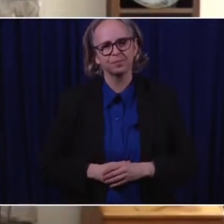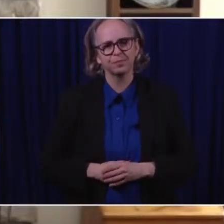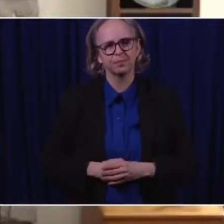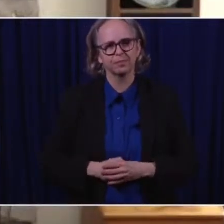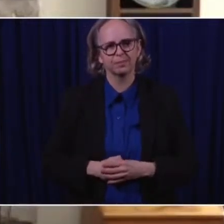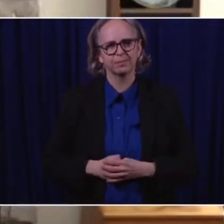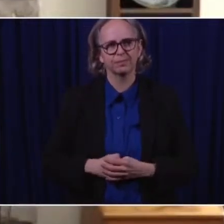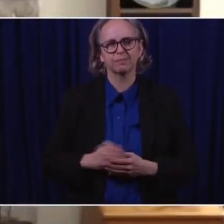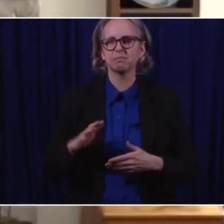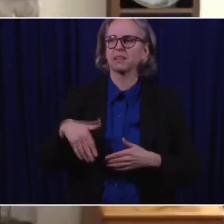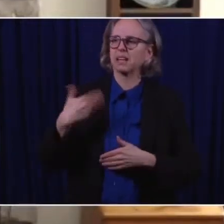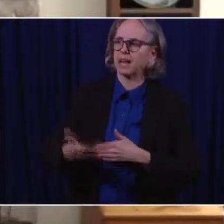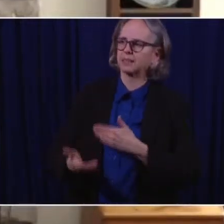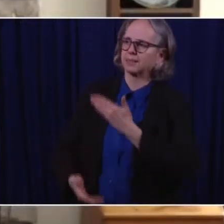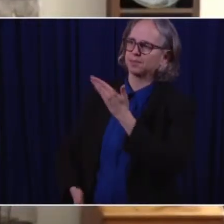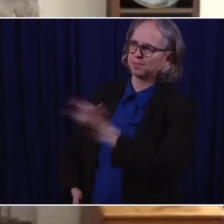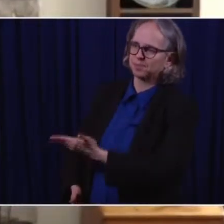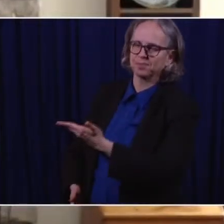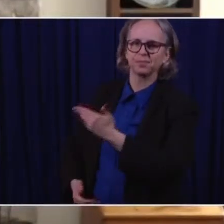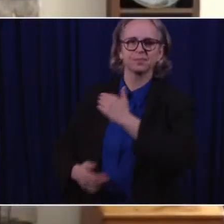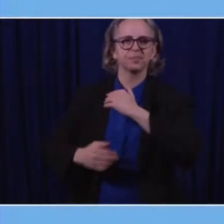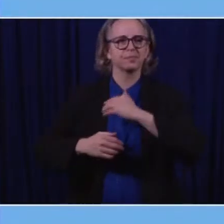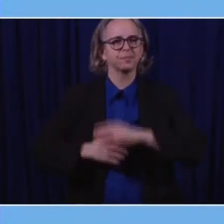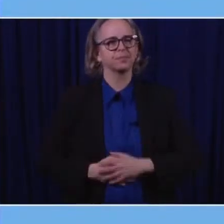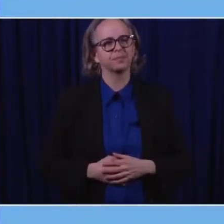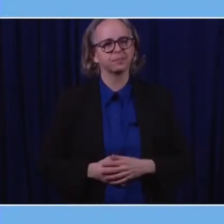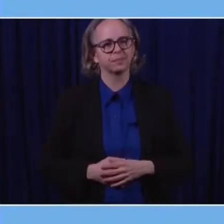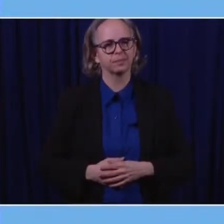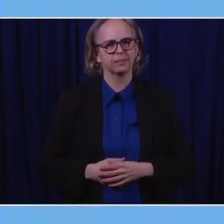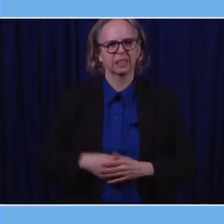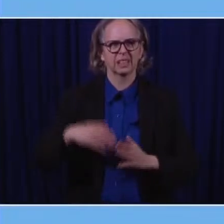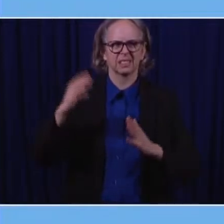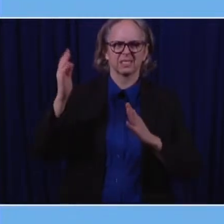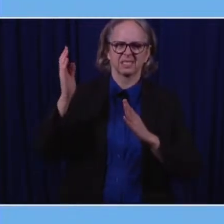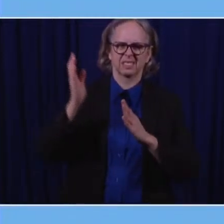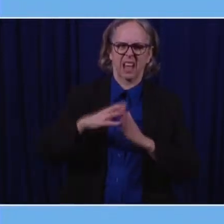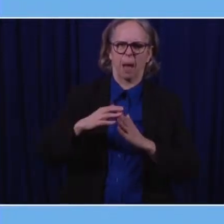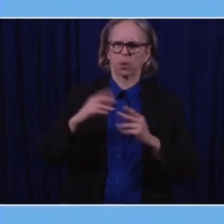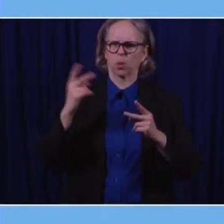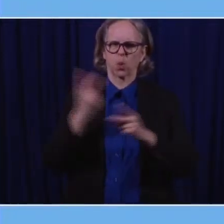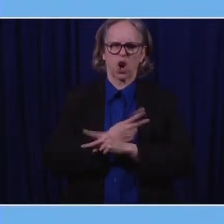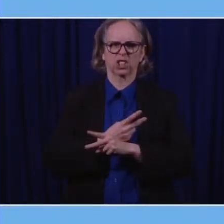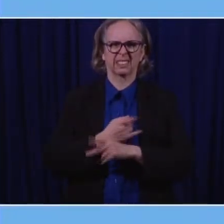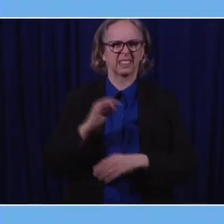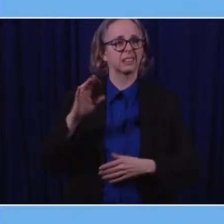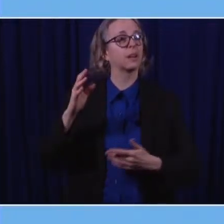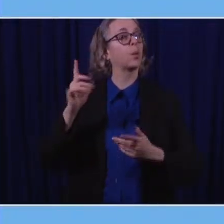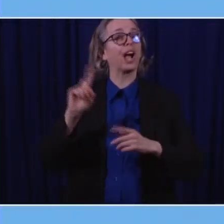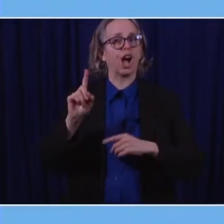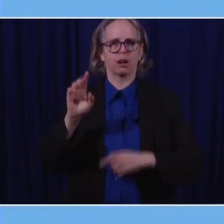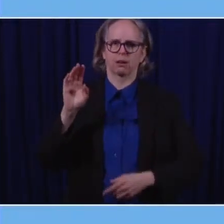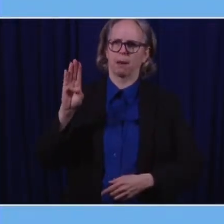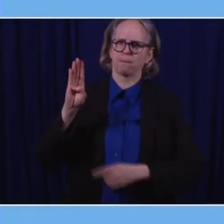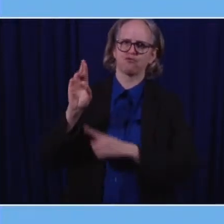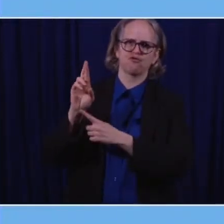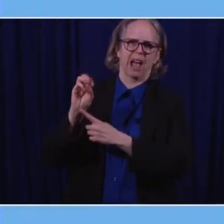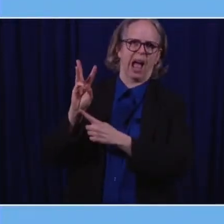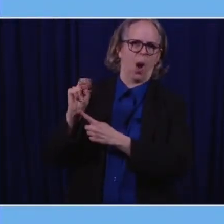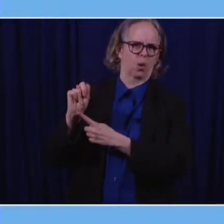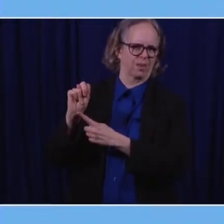Eric. Again, the top county is Brown County. Again, about 7